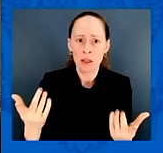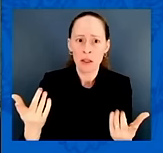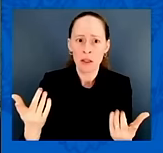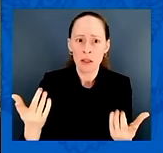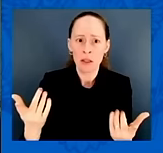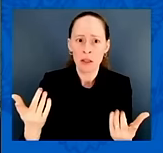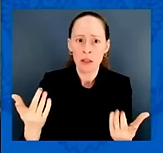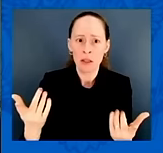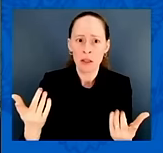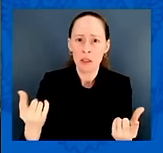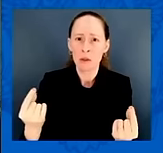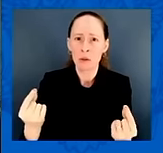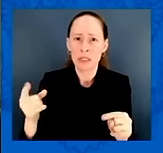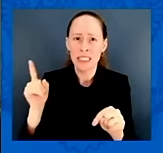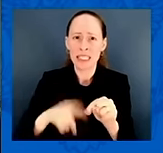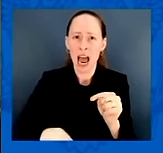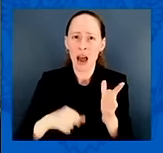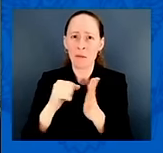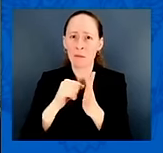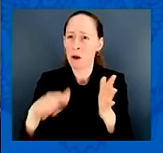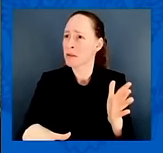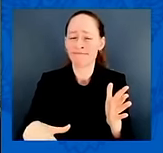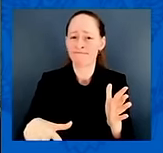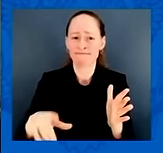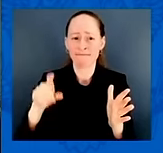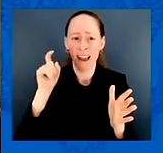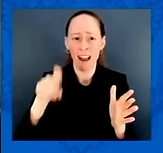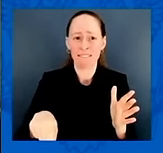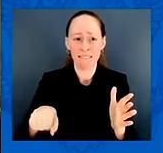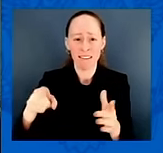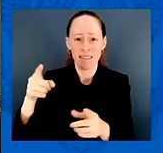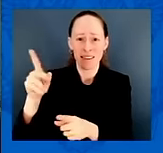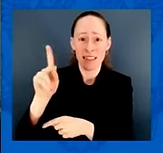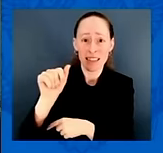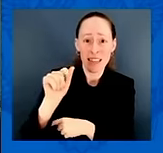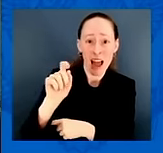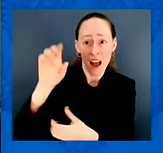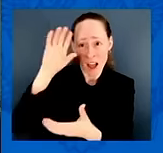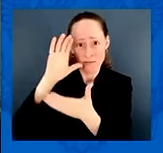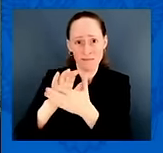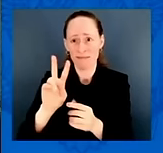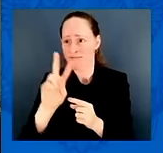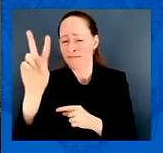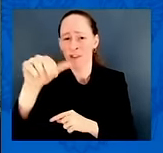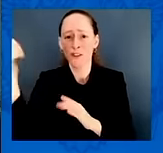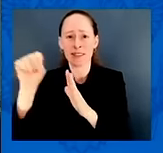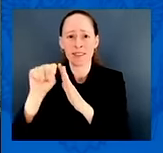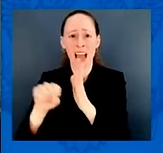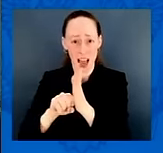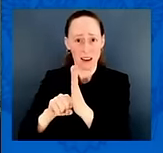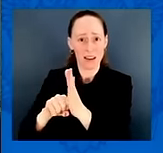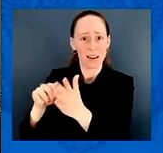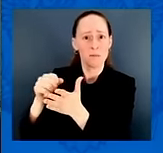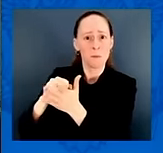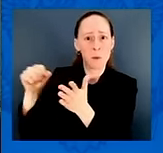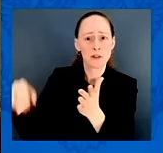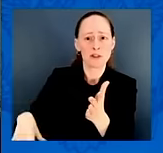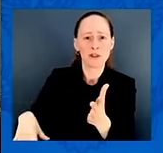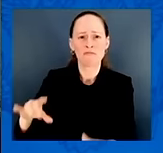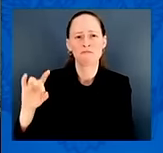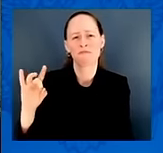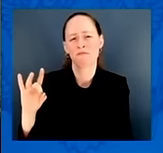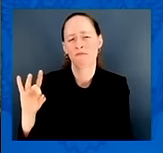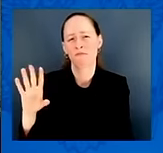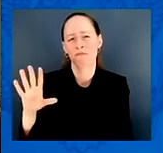Sorry, that's evil. What her family got through should have never happened as well, but it's happening in too many others. There